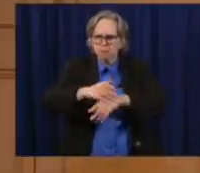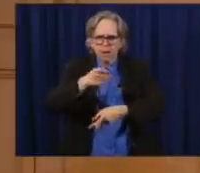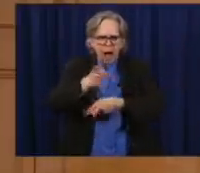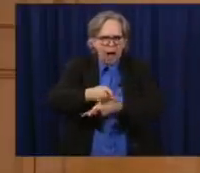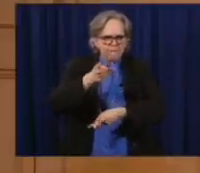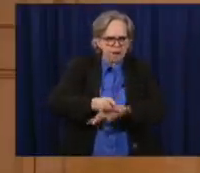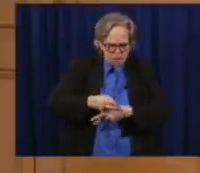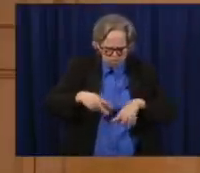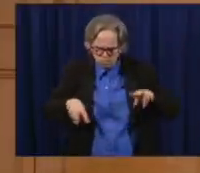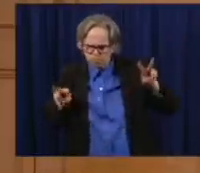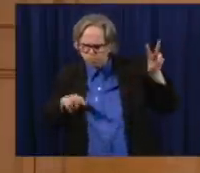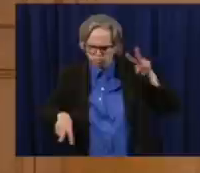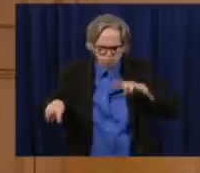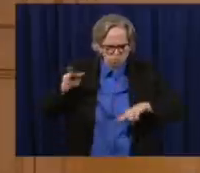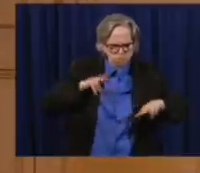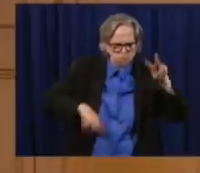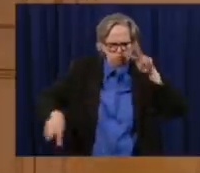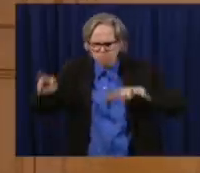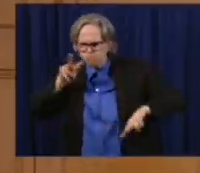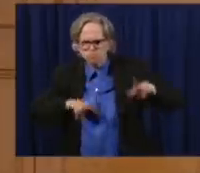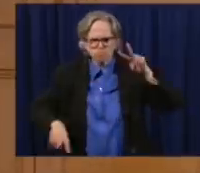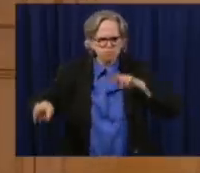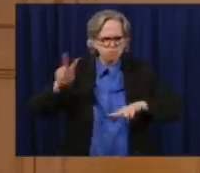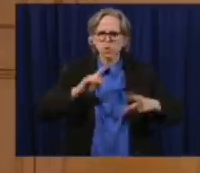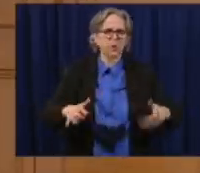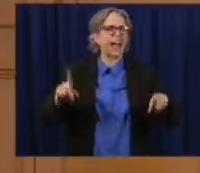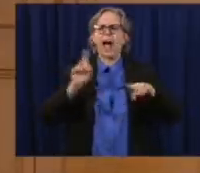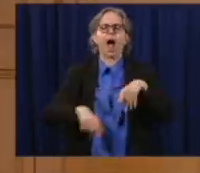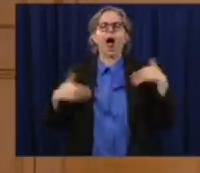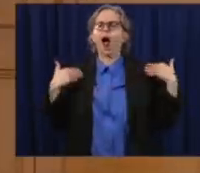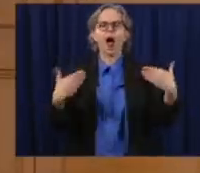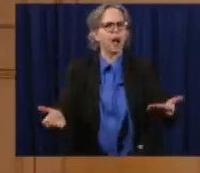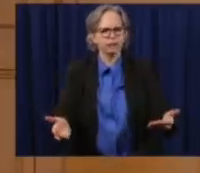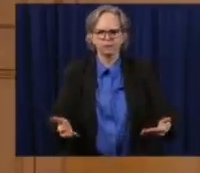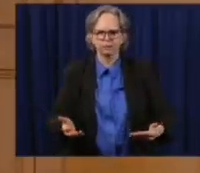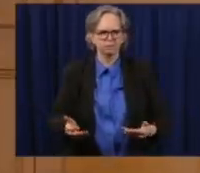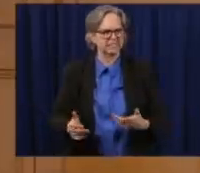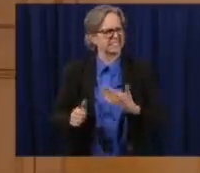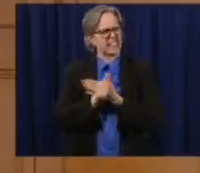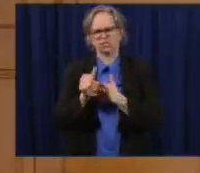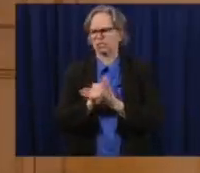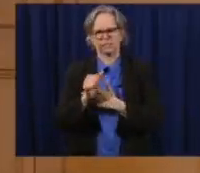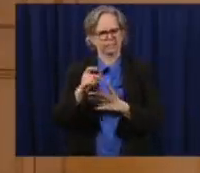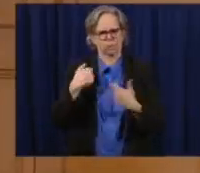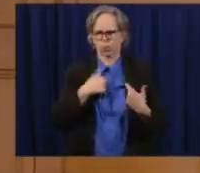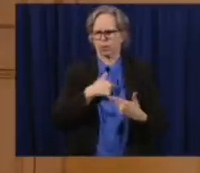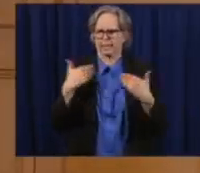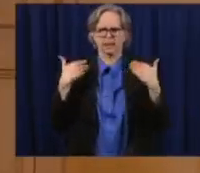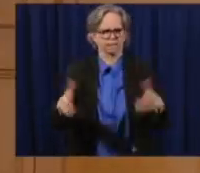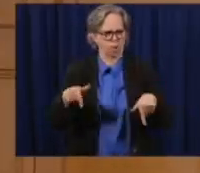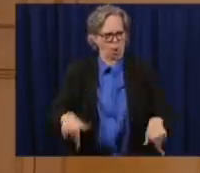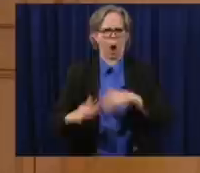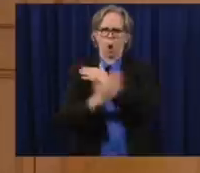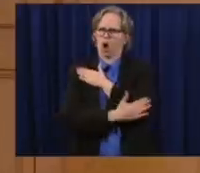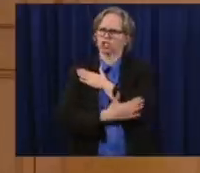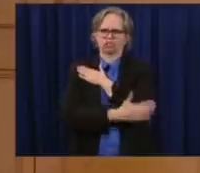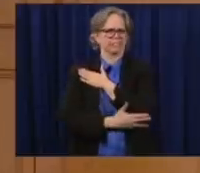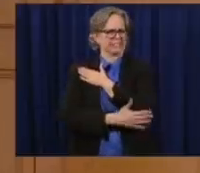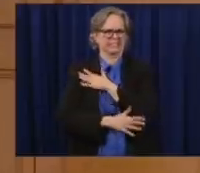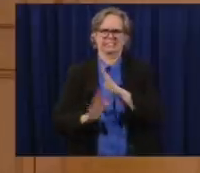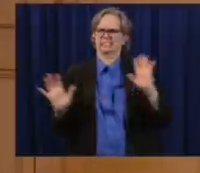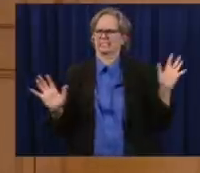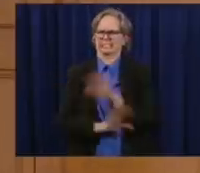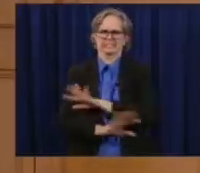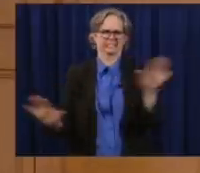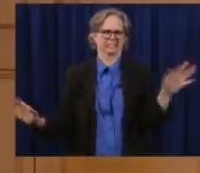dangerous narrative to just throw the doors wide open and give people a sense that you can just go backwards to